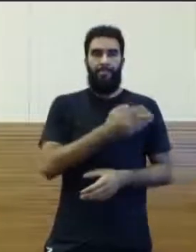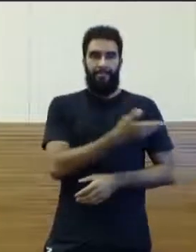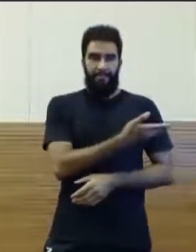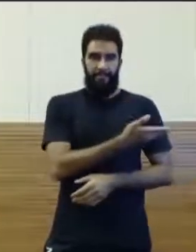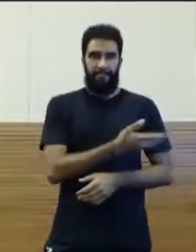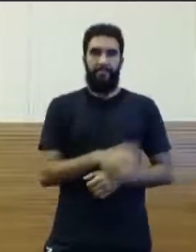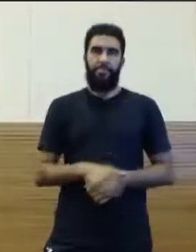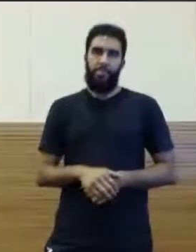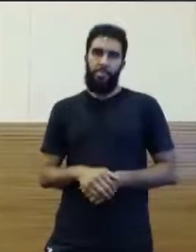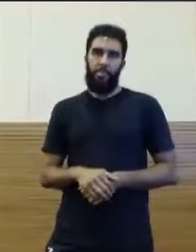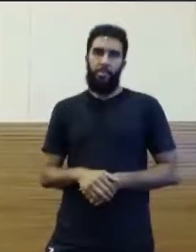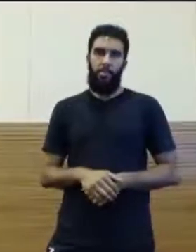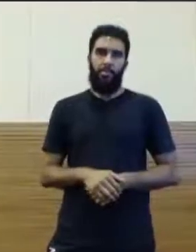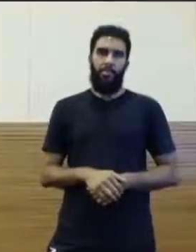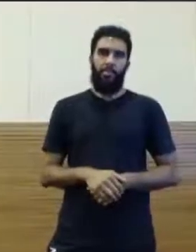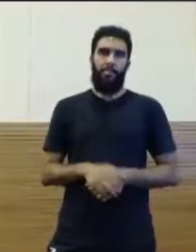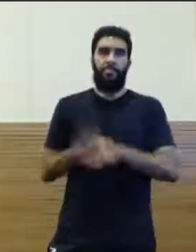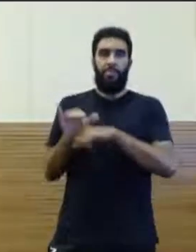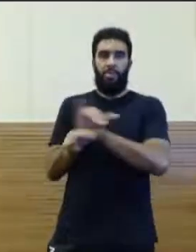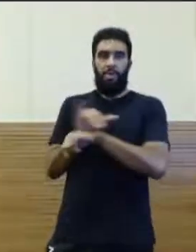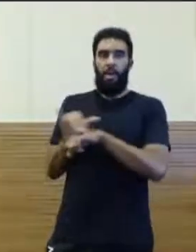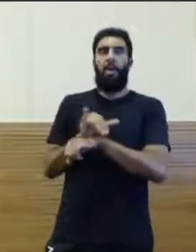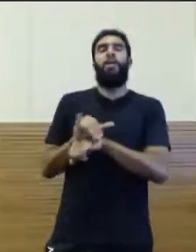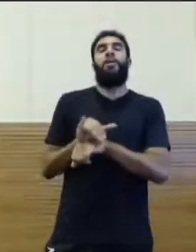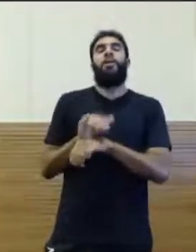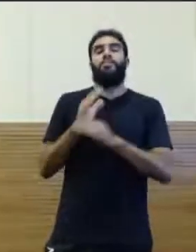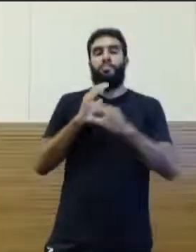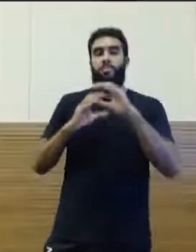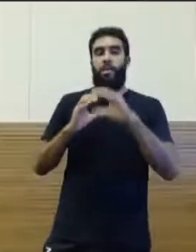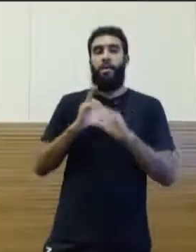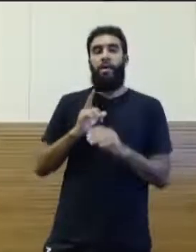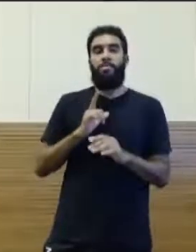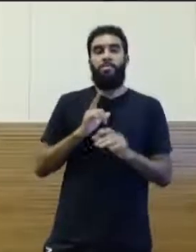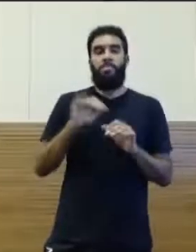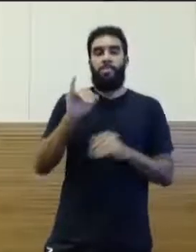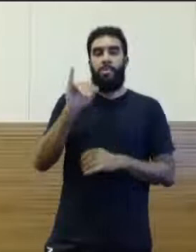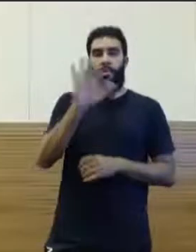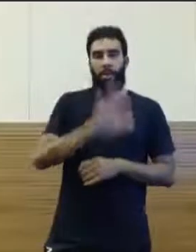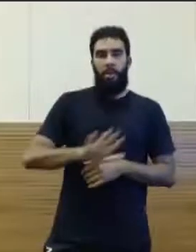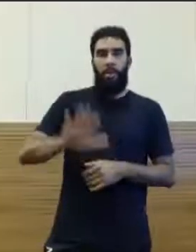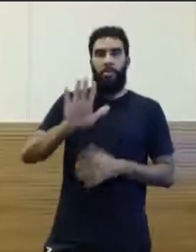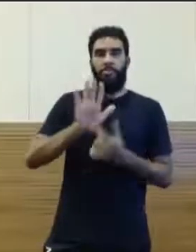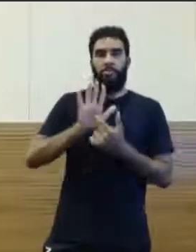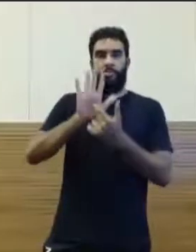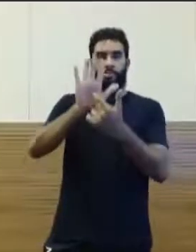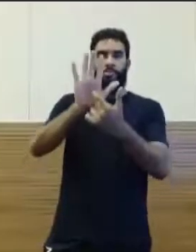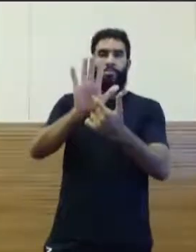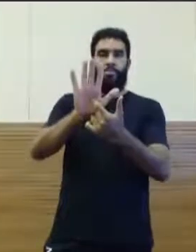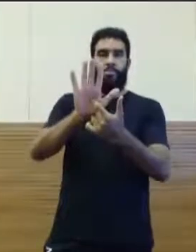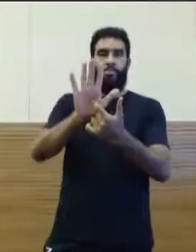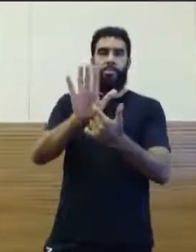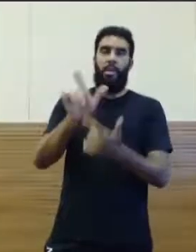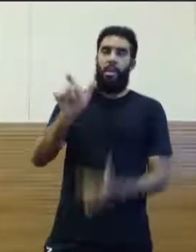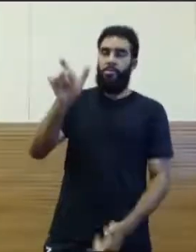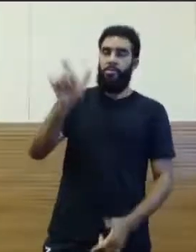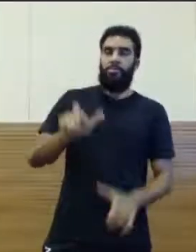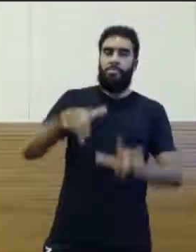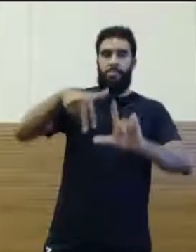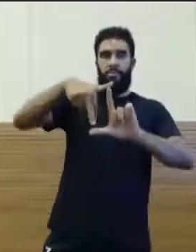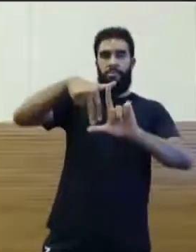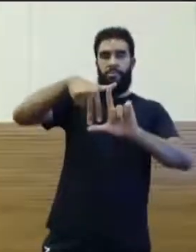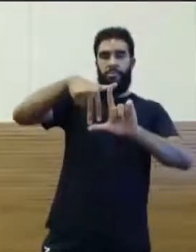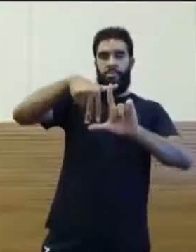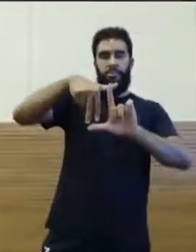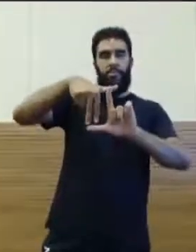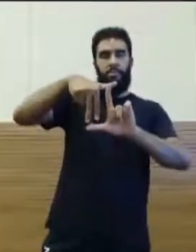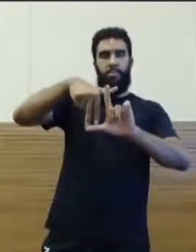The strategy of communication, we have a commercial name, which is the Healthy